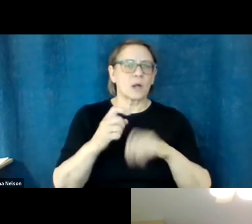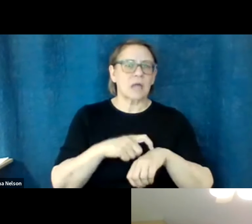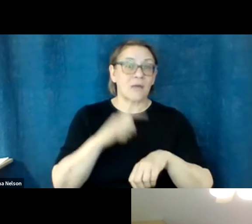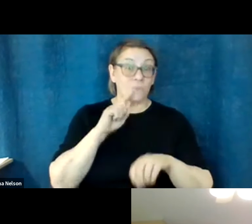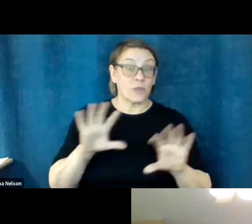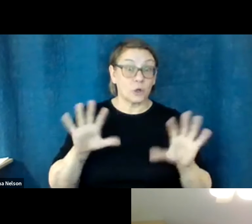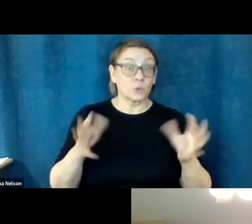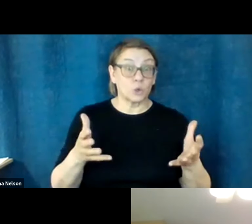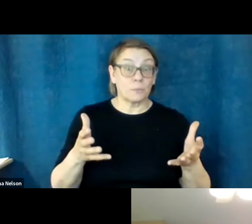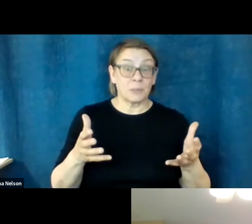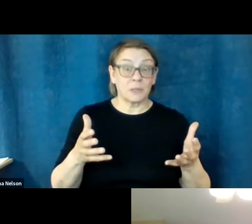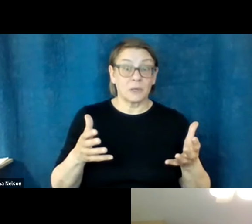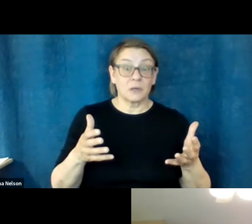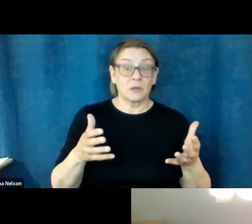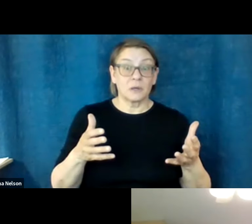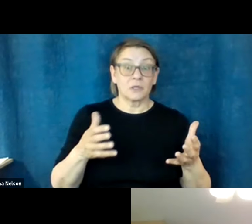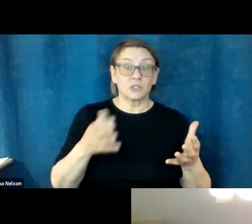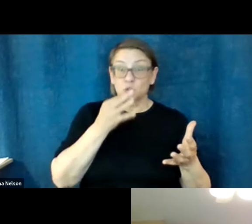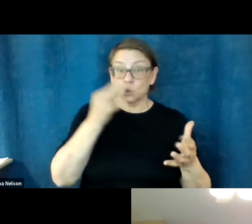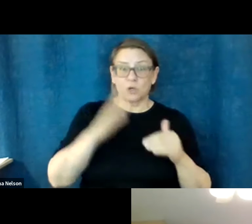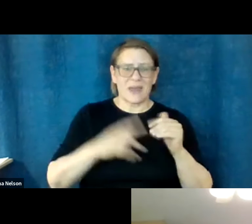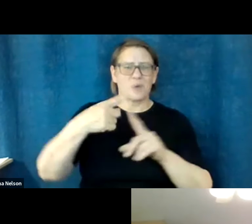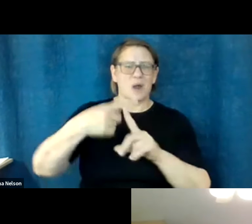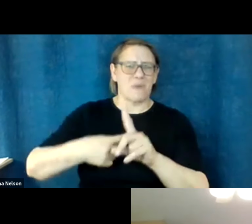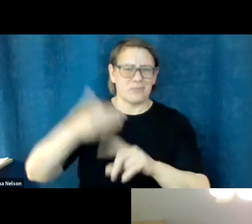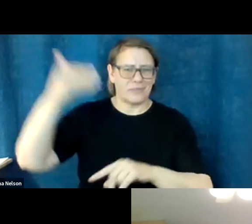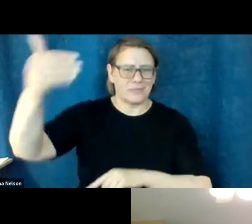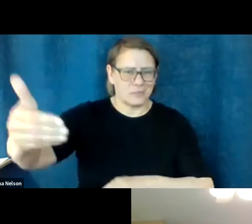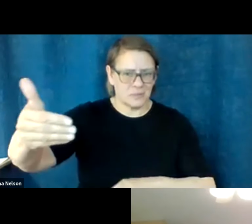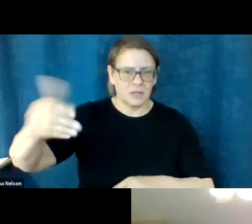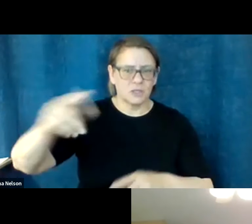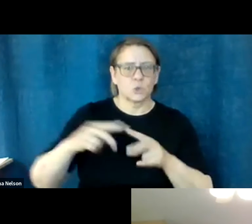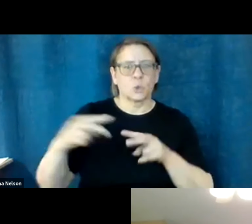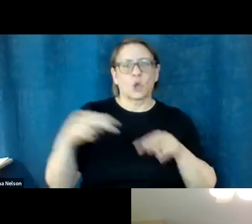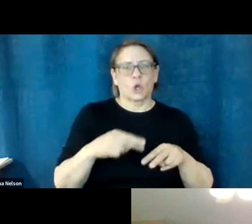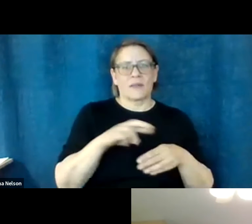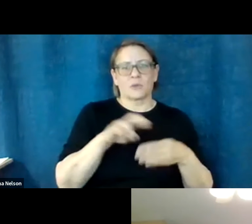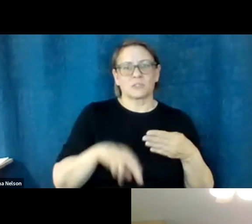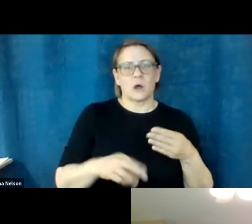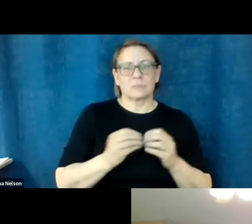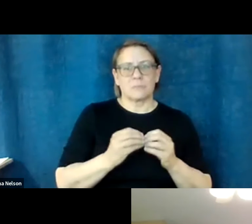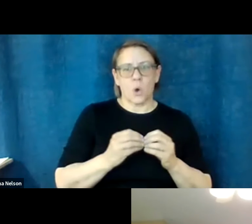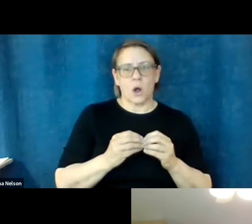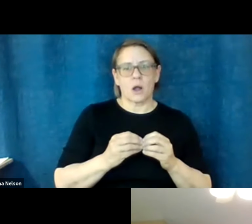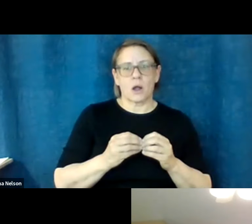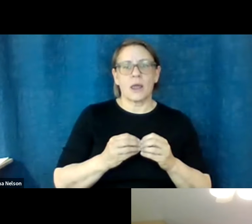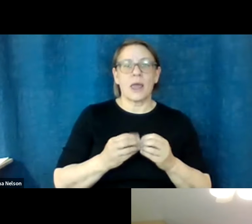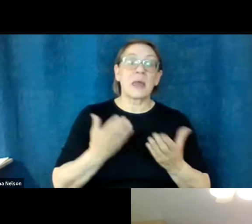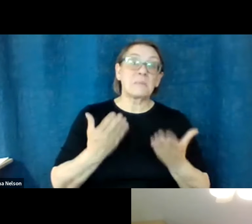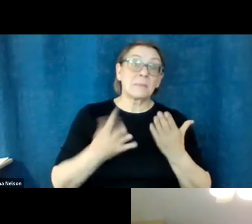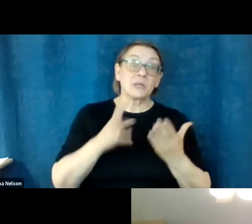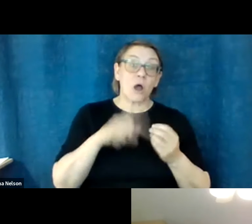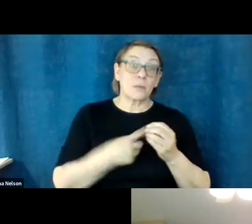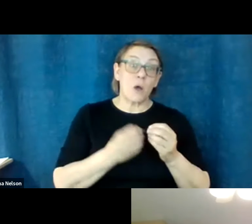group sooner than a month from now to look at these results some more and potentially talk about more